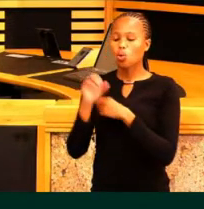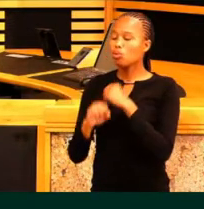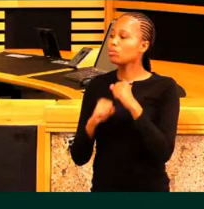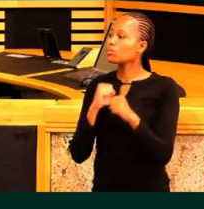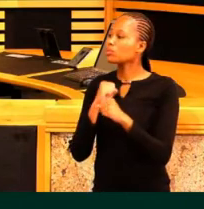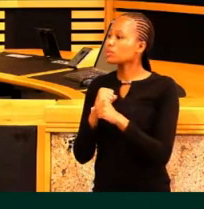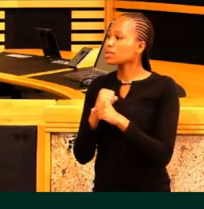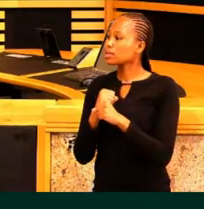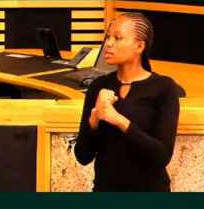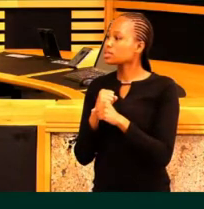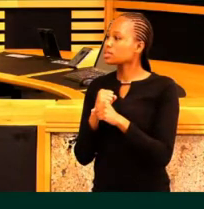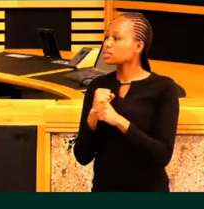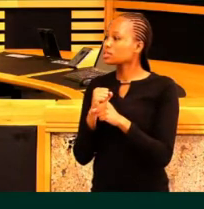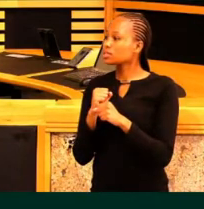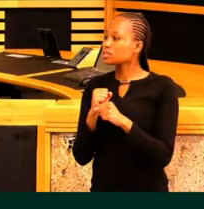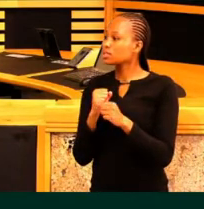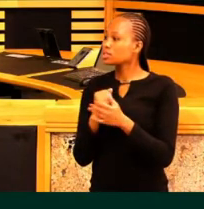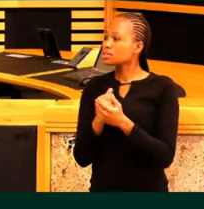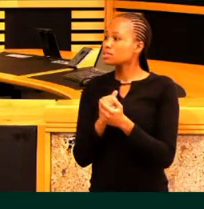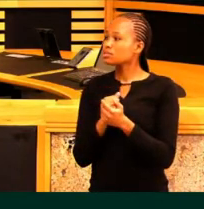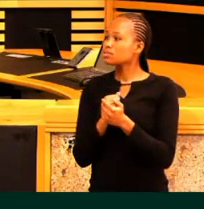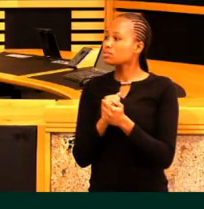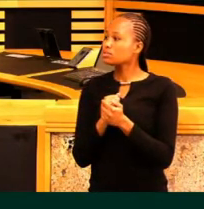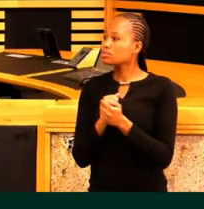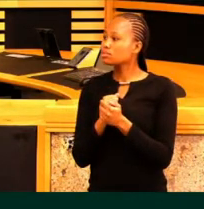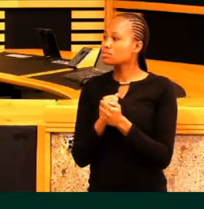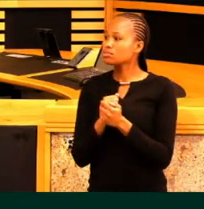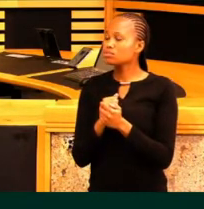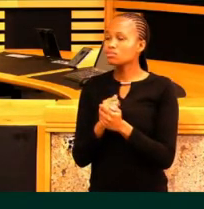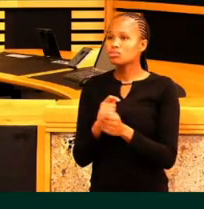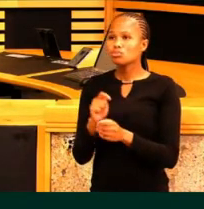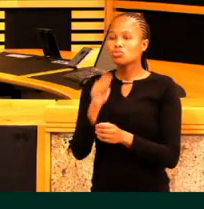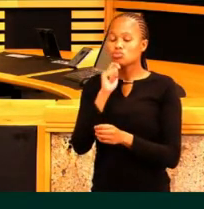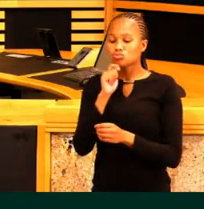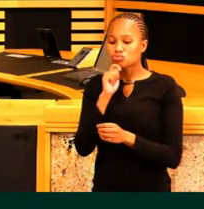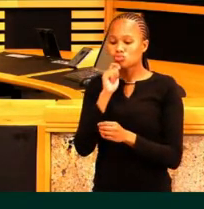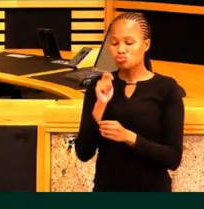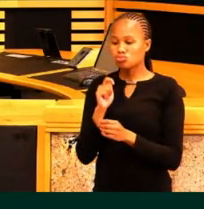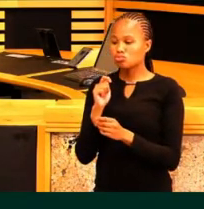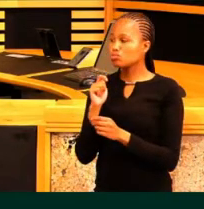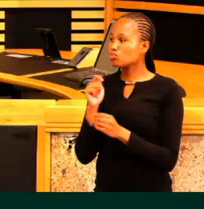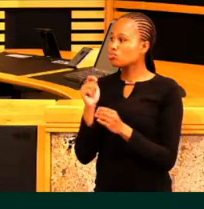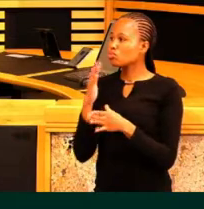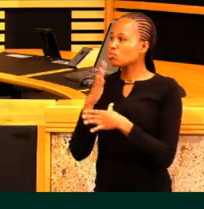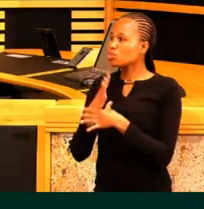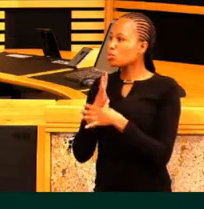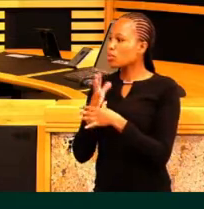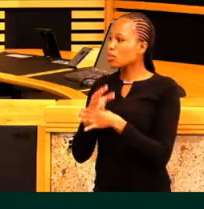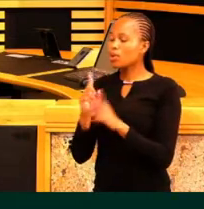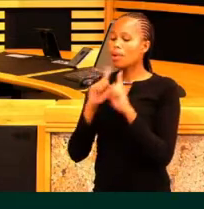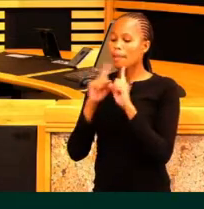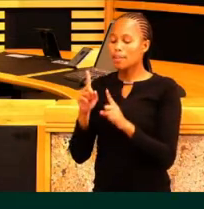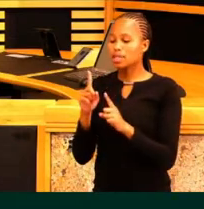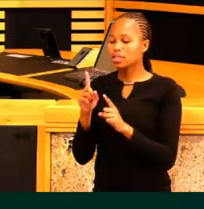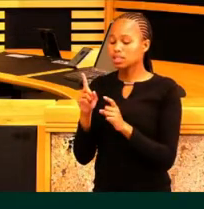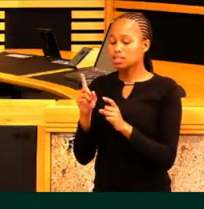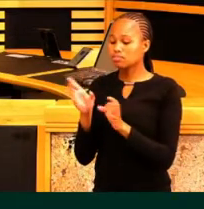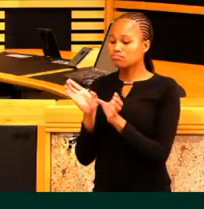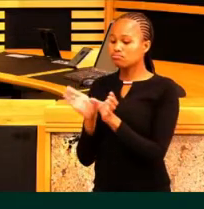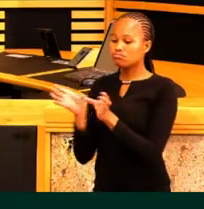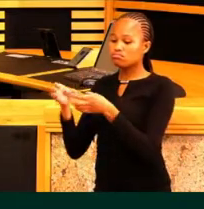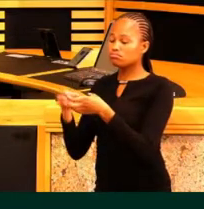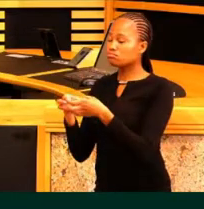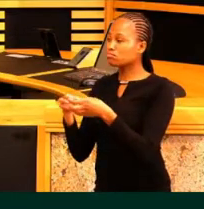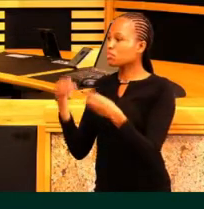yeah the original equipment manufacturers are called to oems are the companies that are